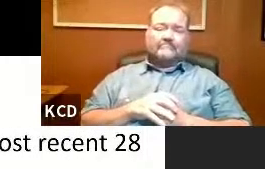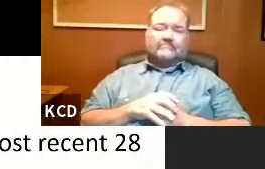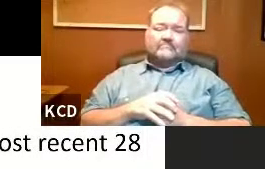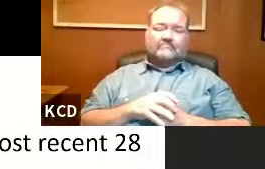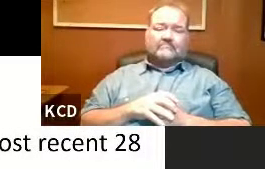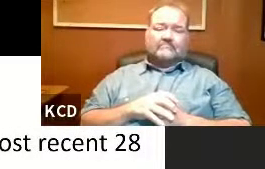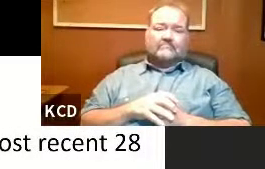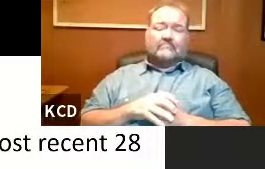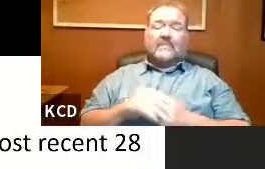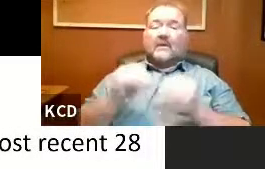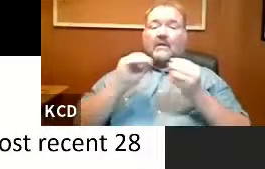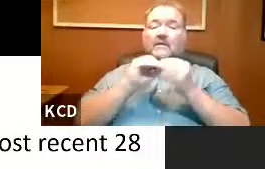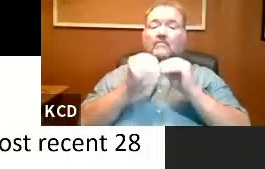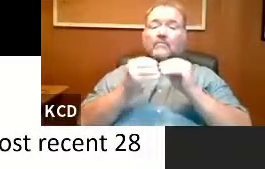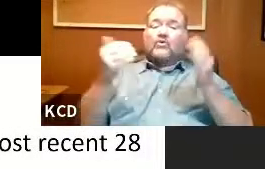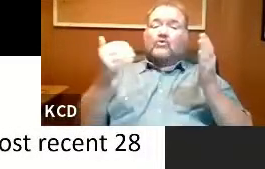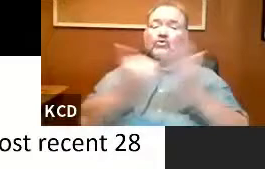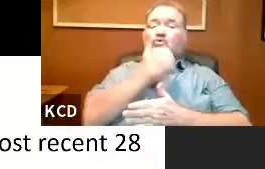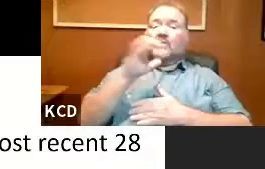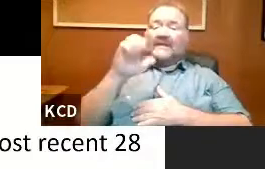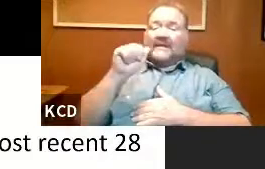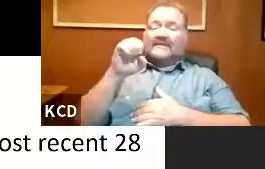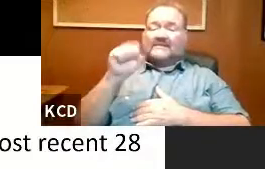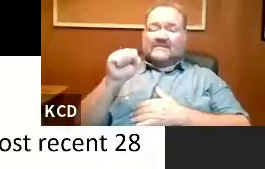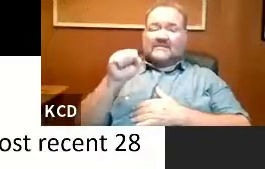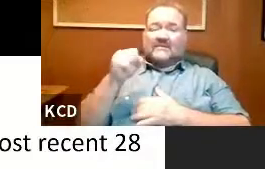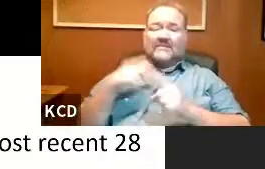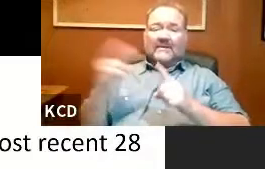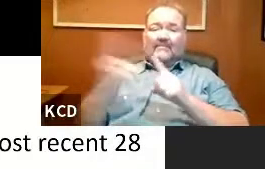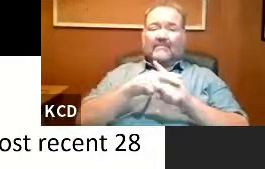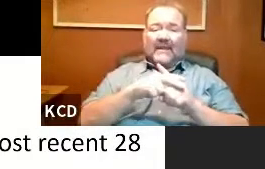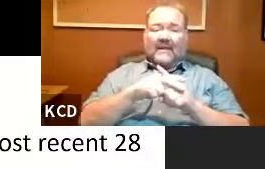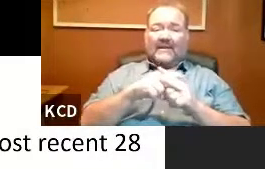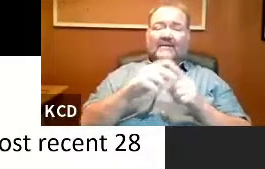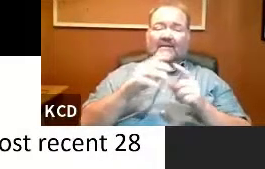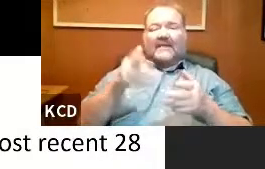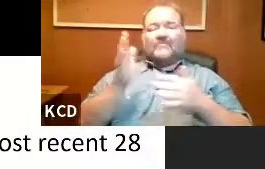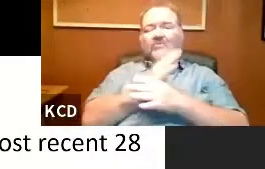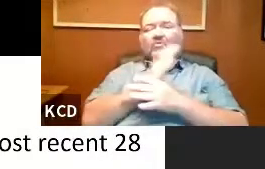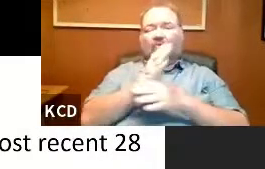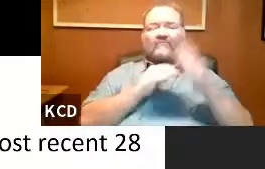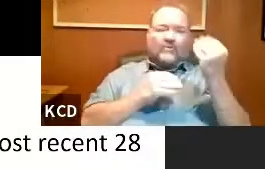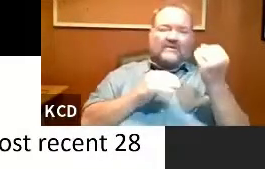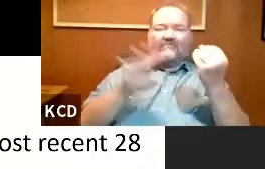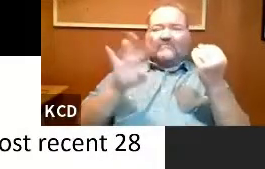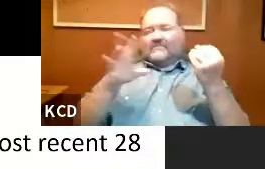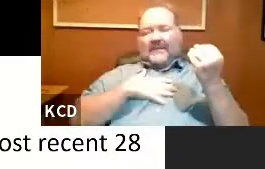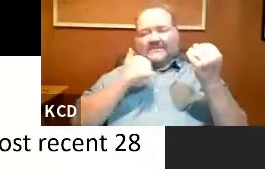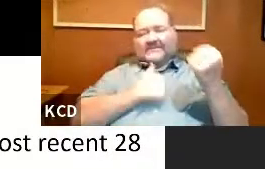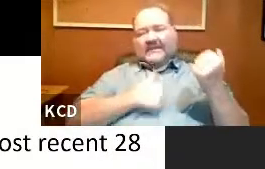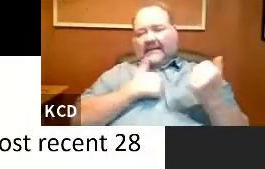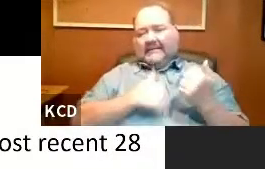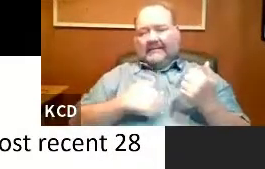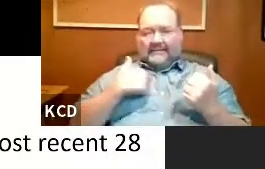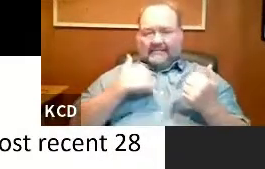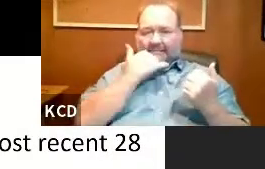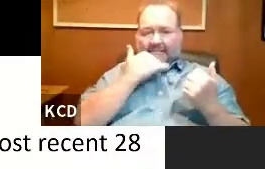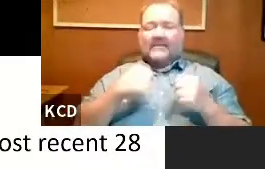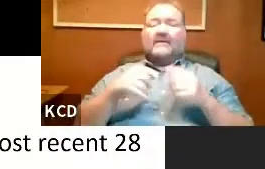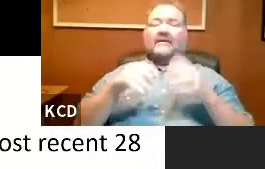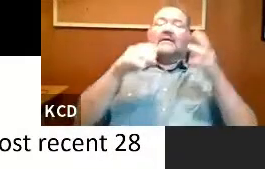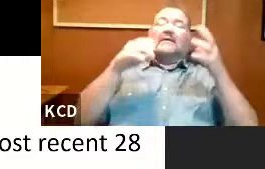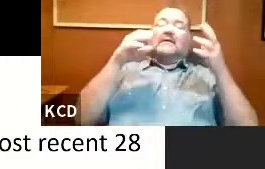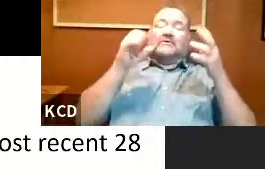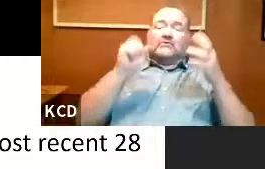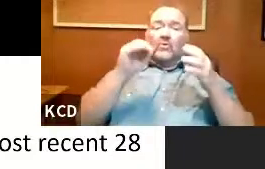So for the number of new cases, we applied that. I'm sorry, this is where it would be between 14 and 47 cases. My apologies. So we look at that